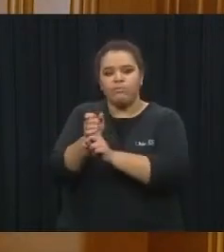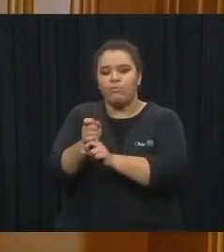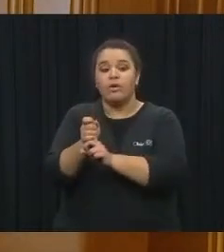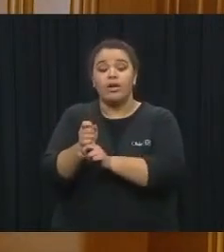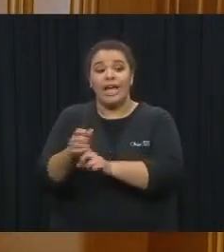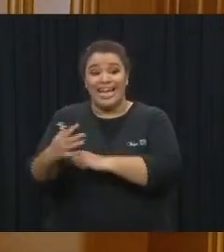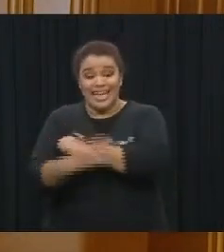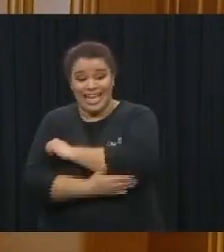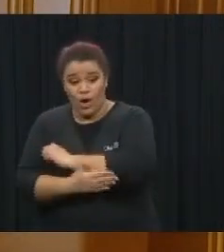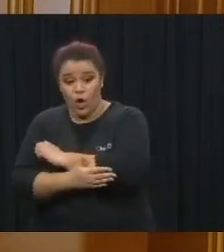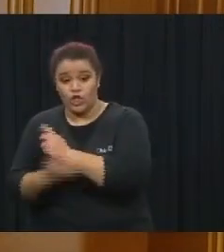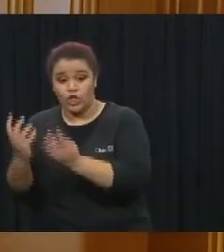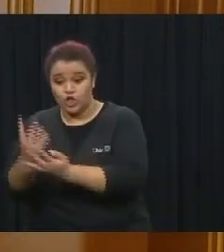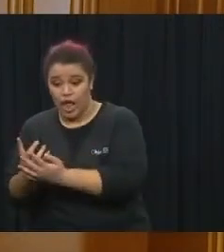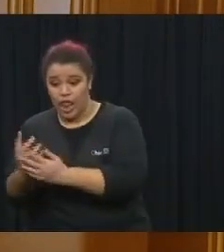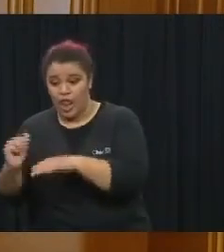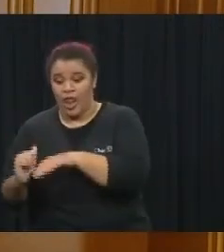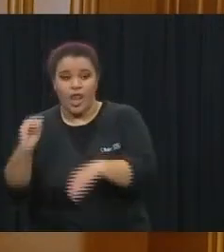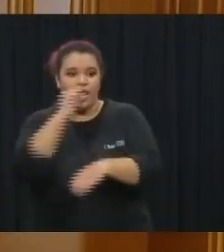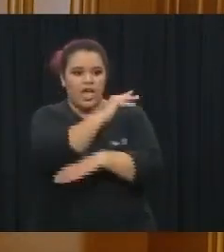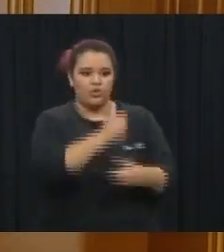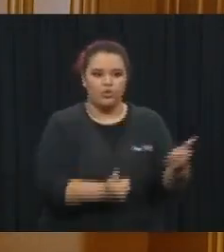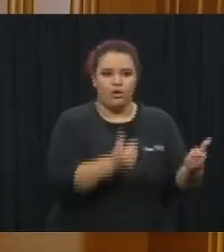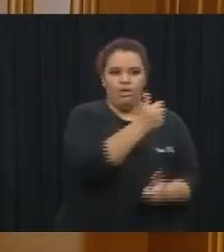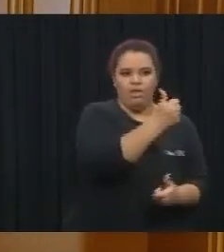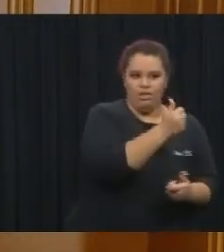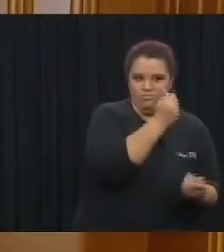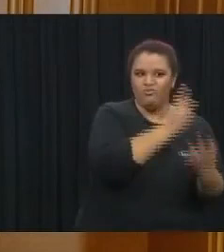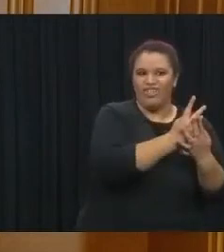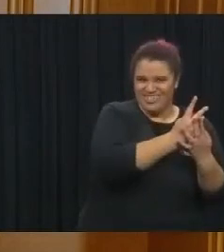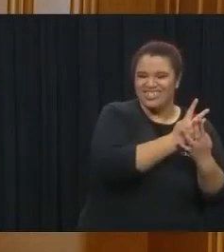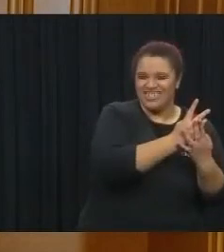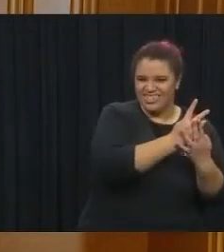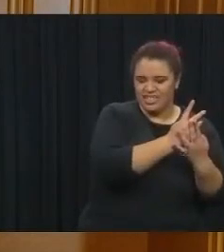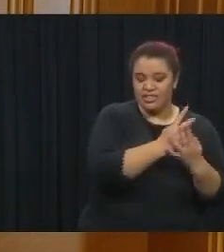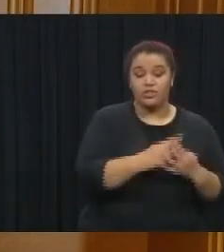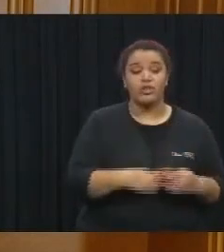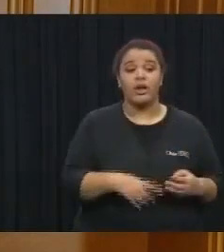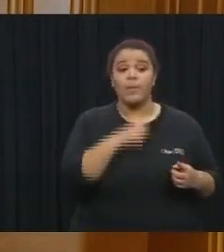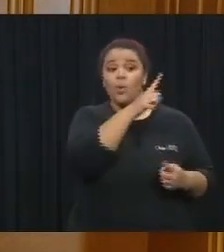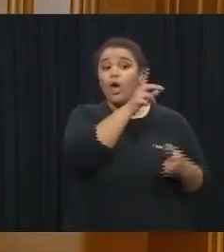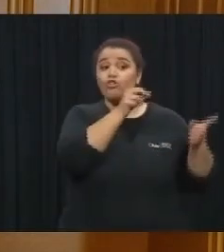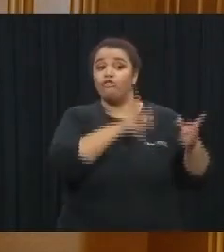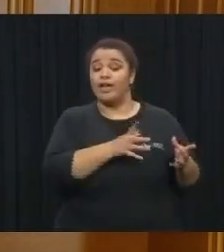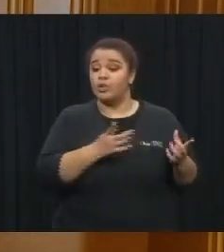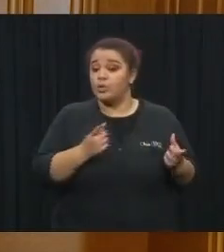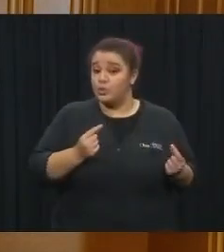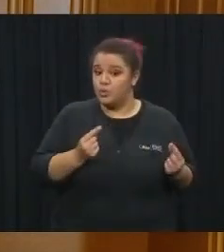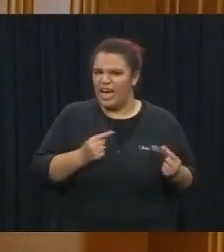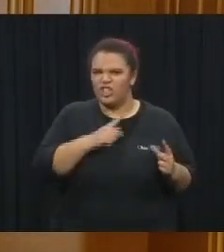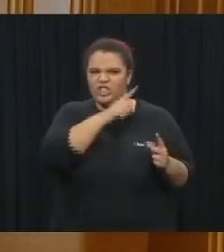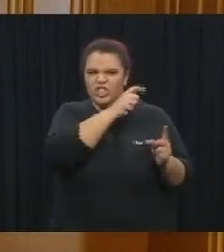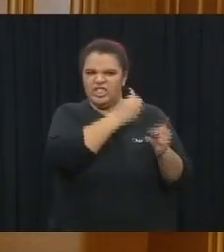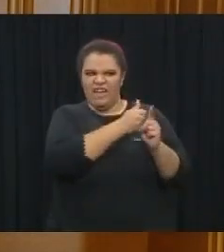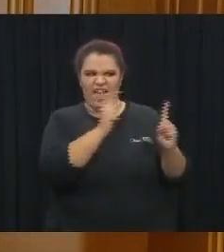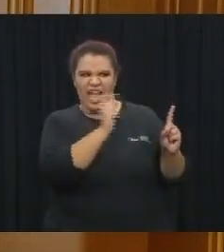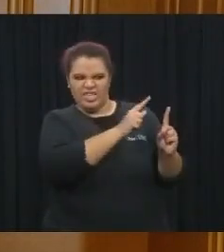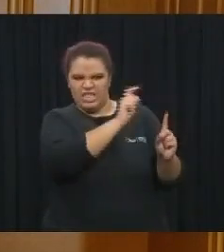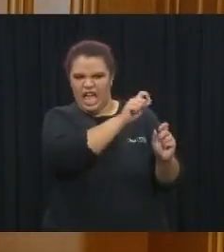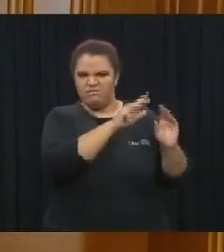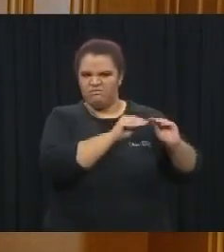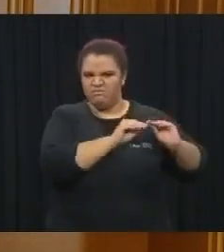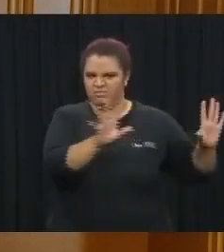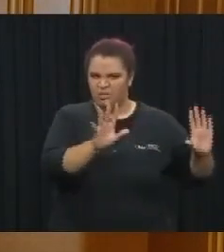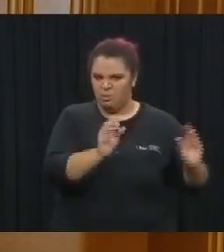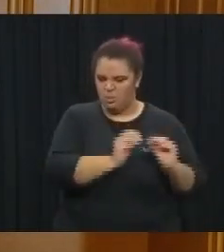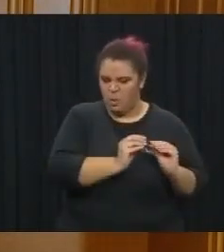jails. But what the director has done, and she can give you more details, but